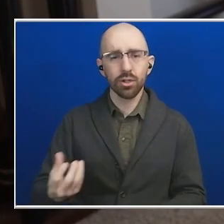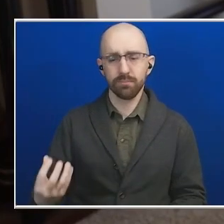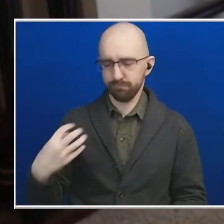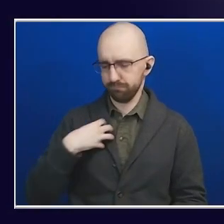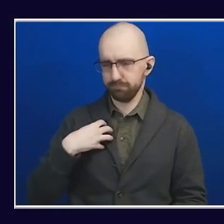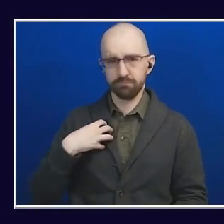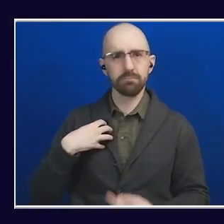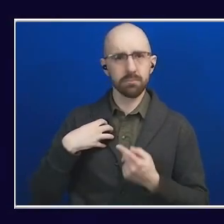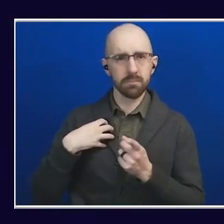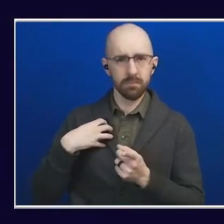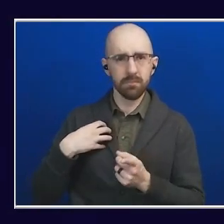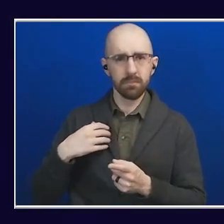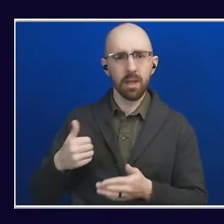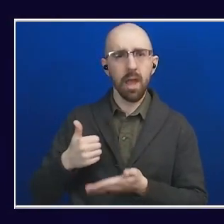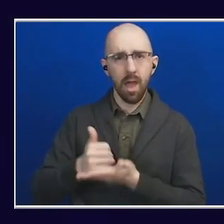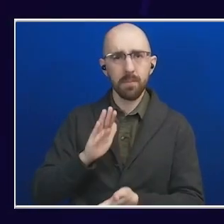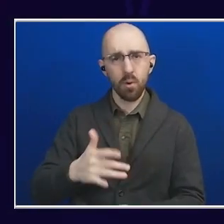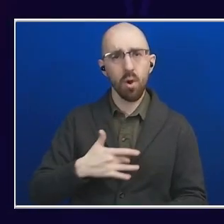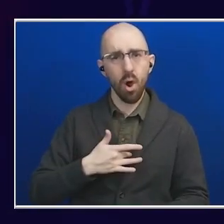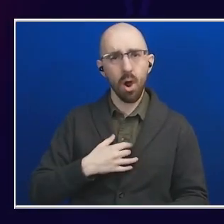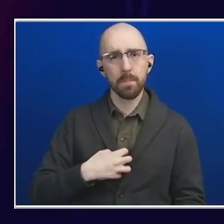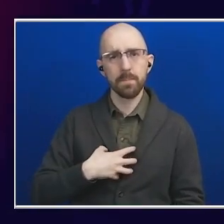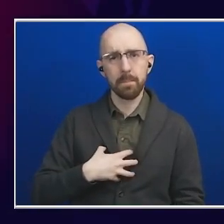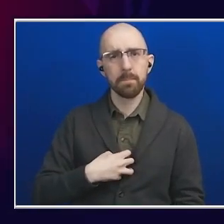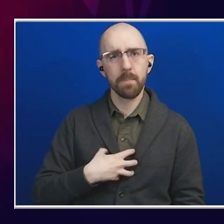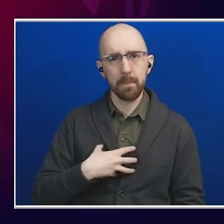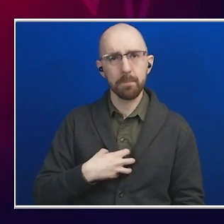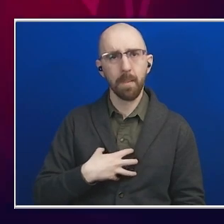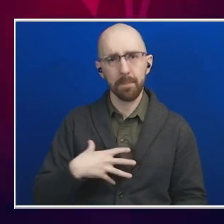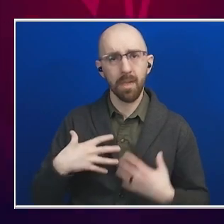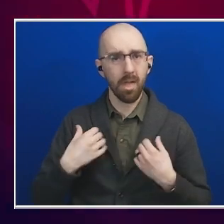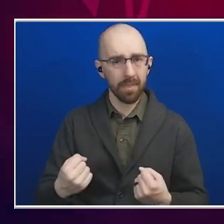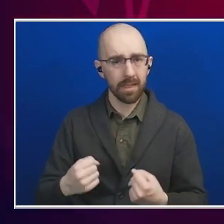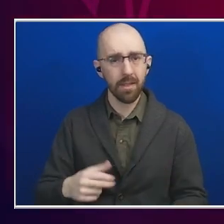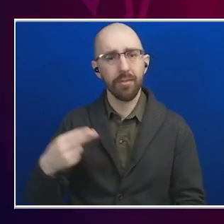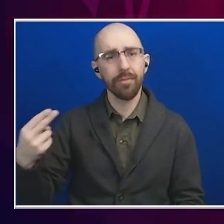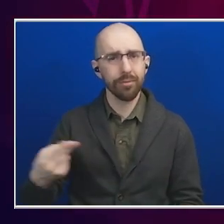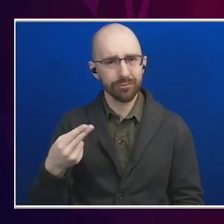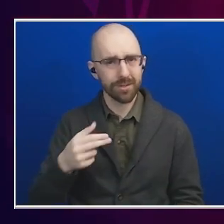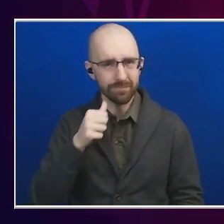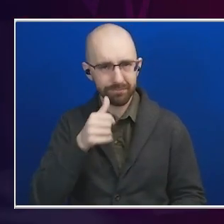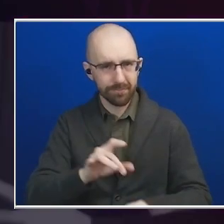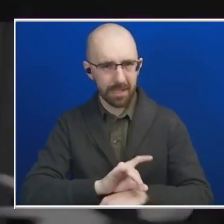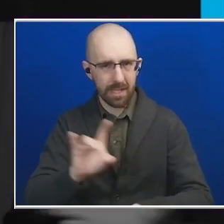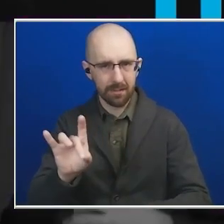that helps her heart beat to a healthy rhythm. Thursday at 8.